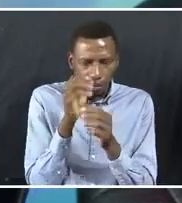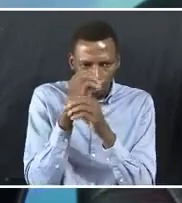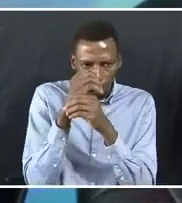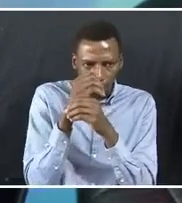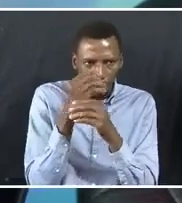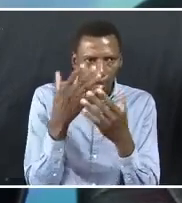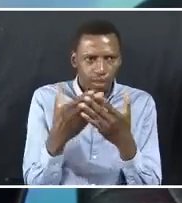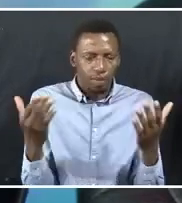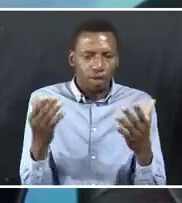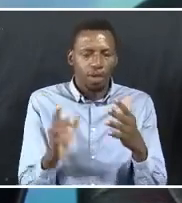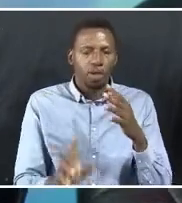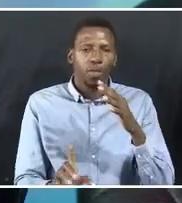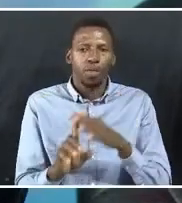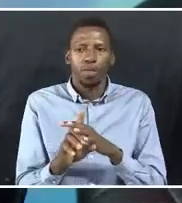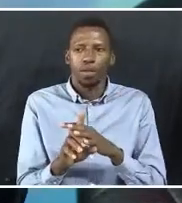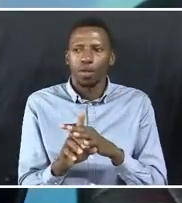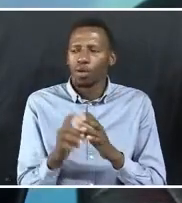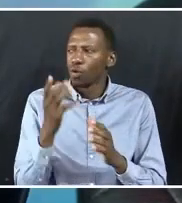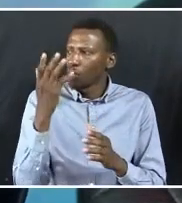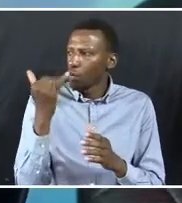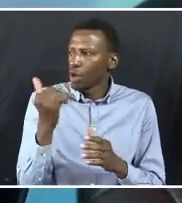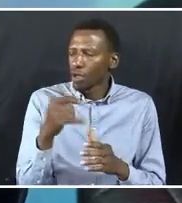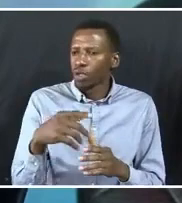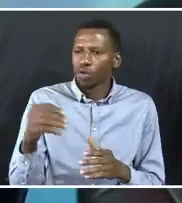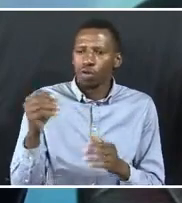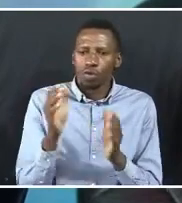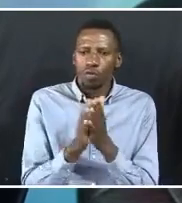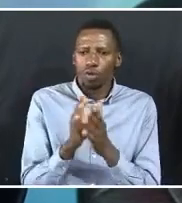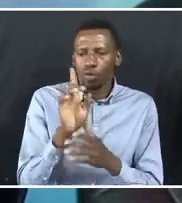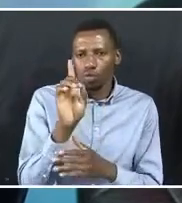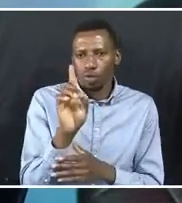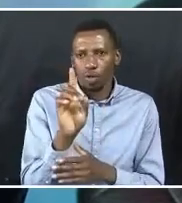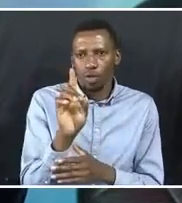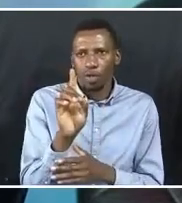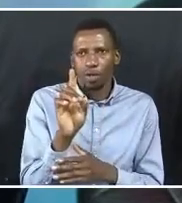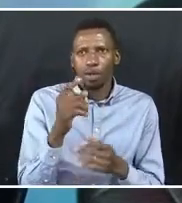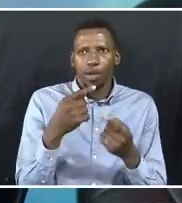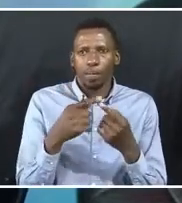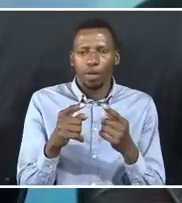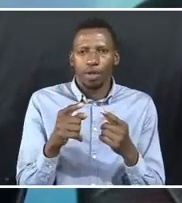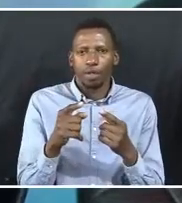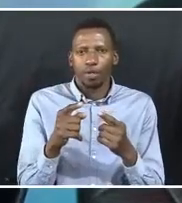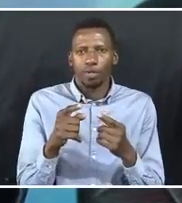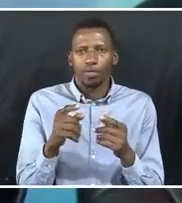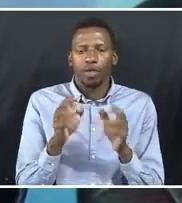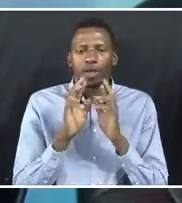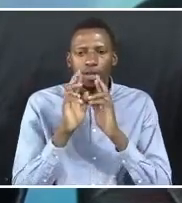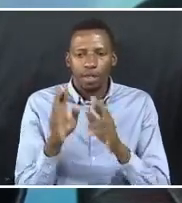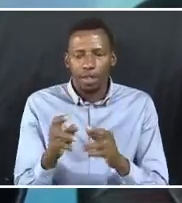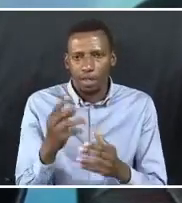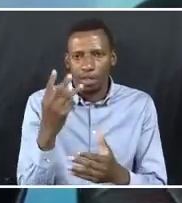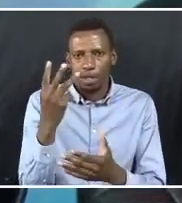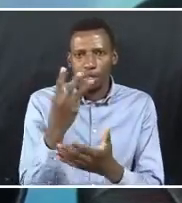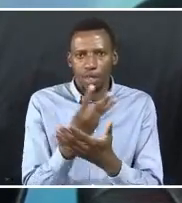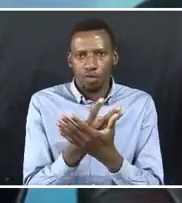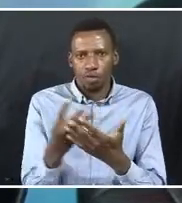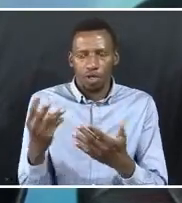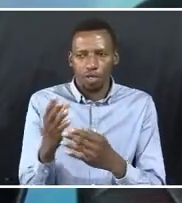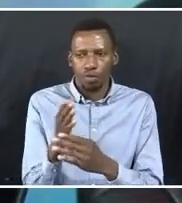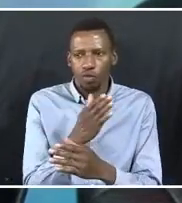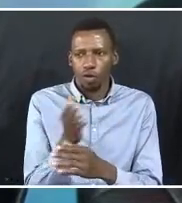mind. That why go with one, and yet the results take 3 weeks before they are